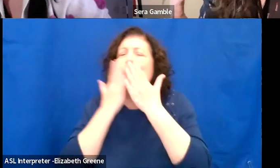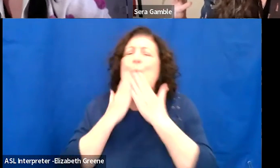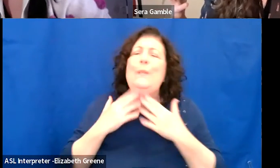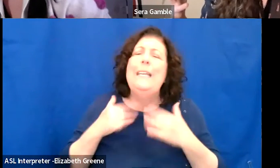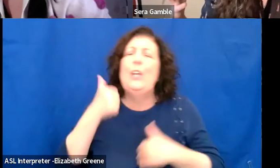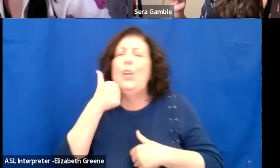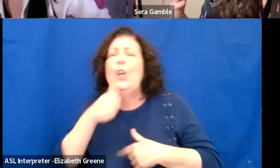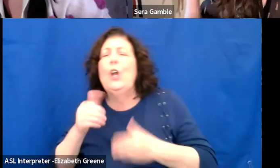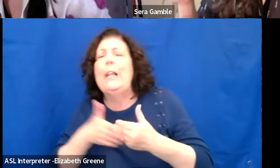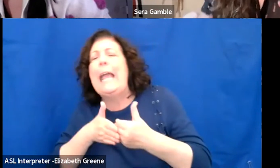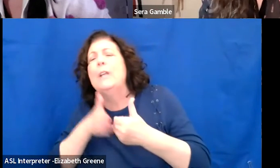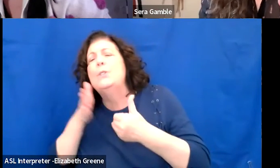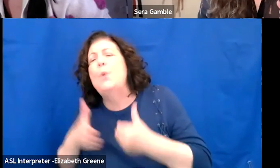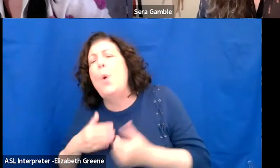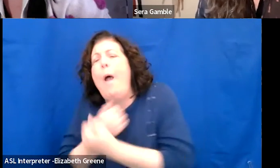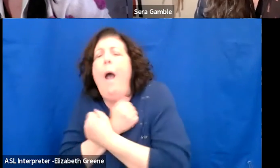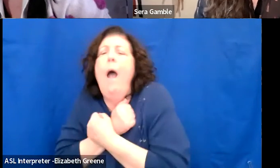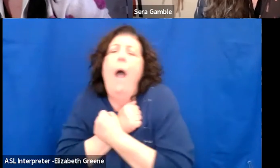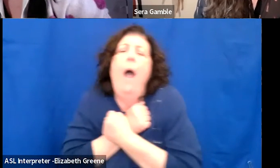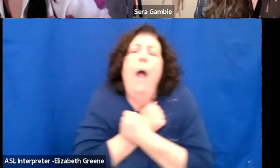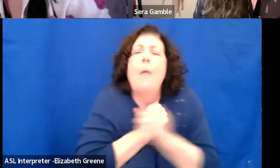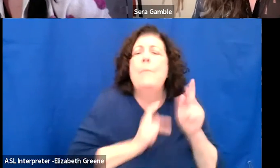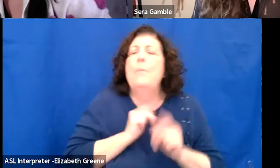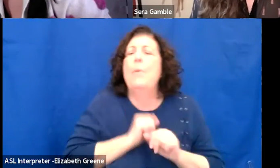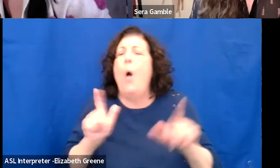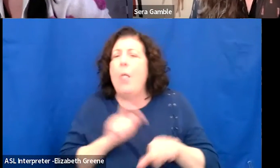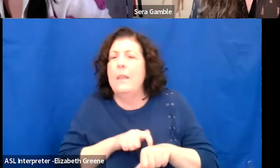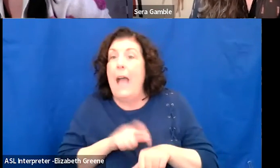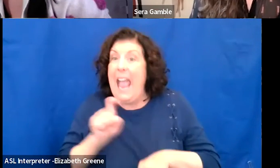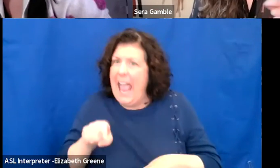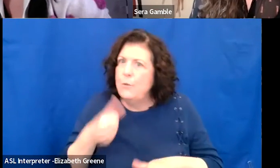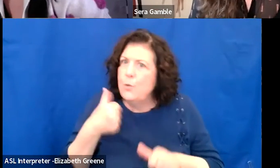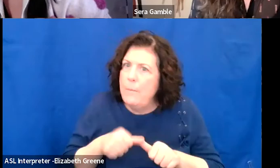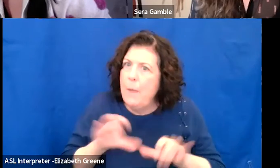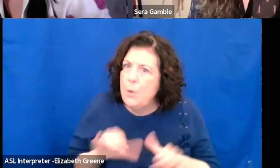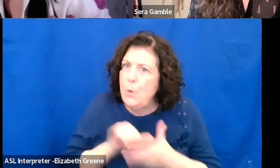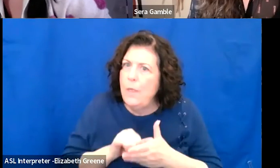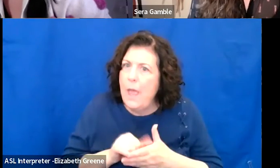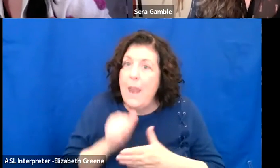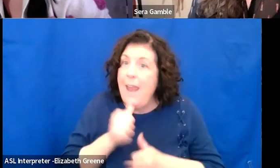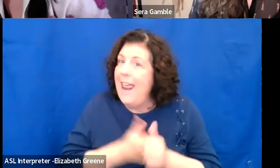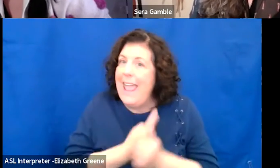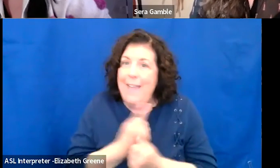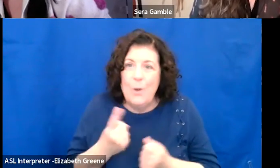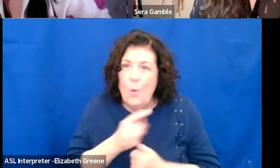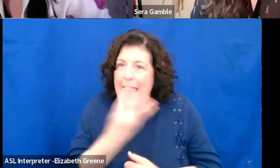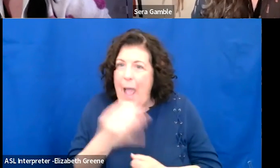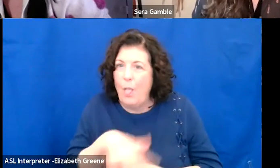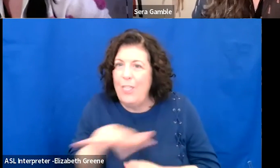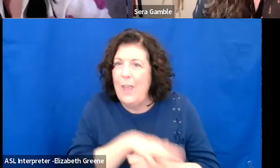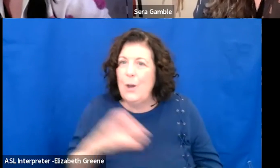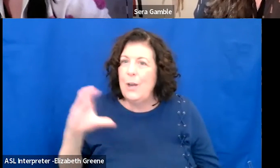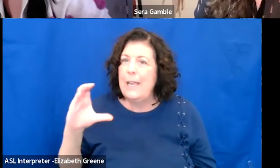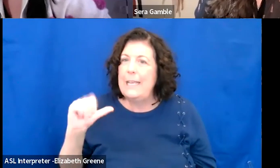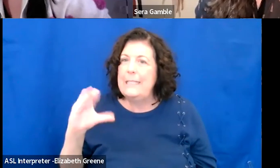I have to remember to do that with people, right? Not everybody is a cactus. Rooms run better when